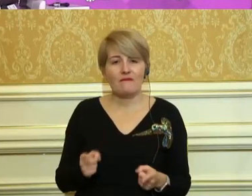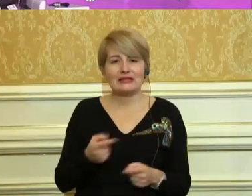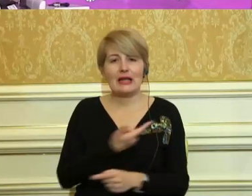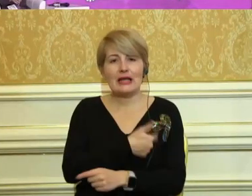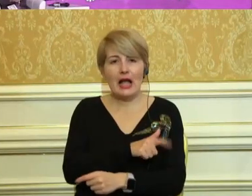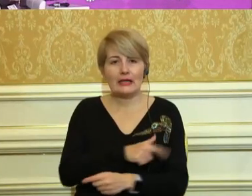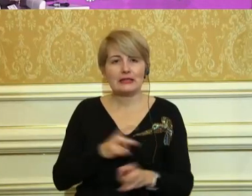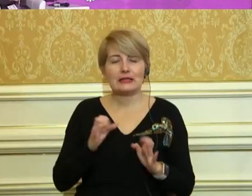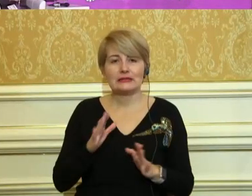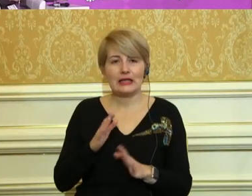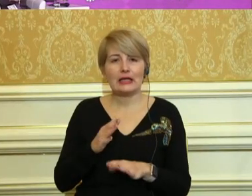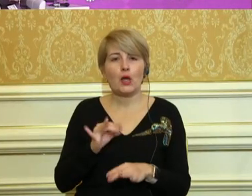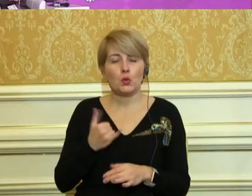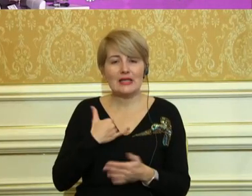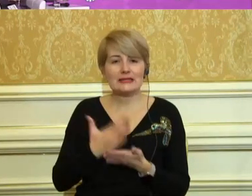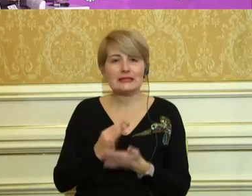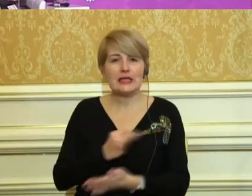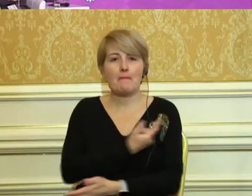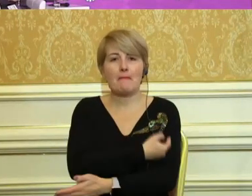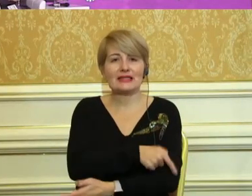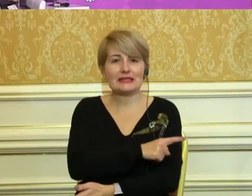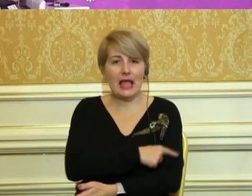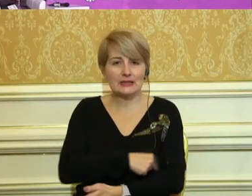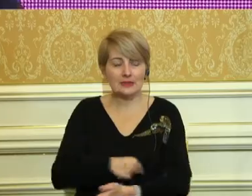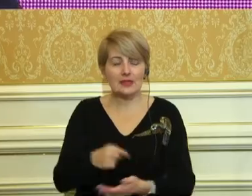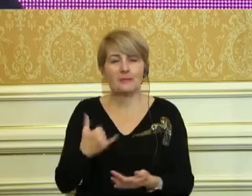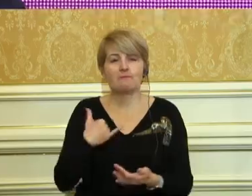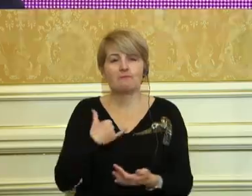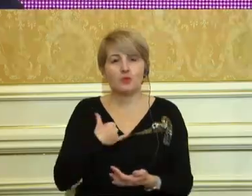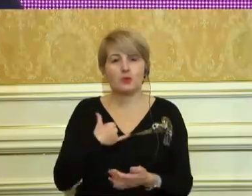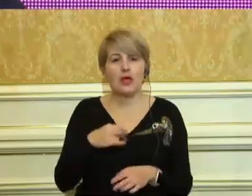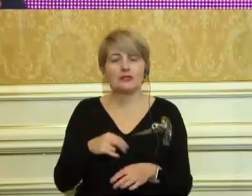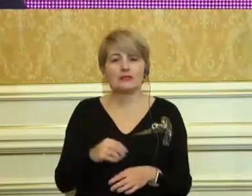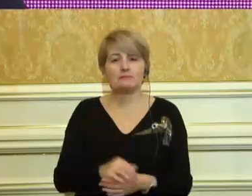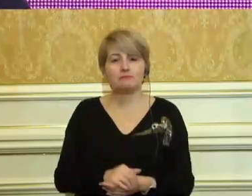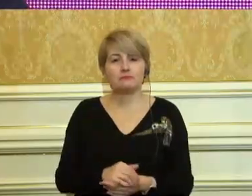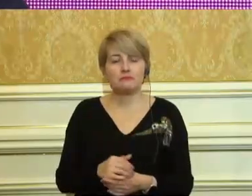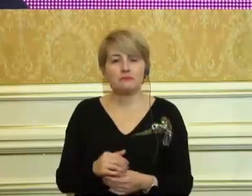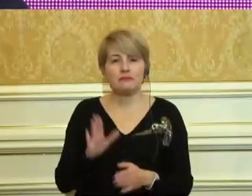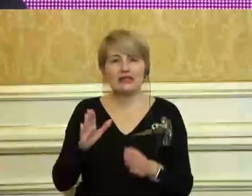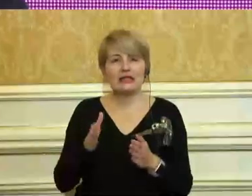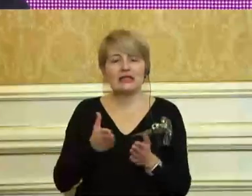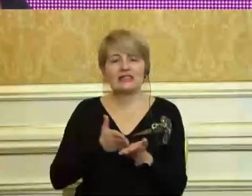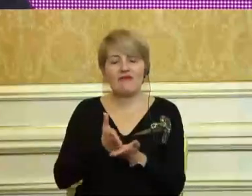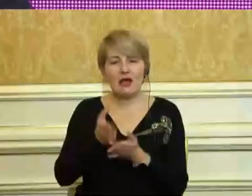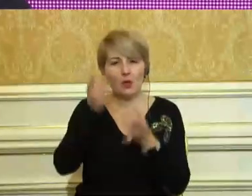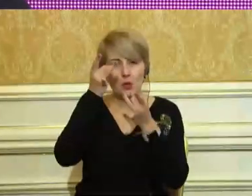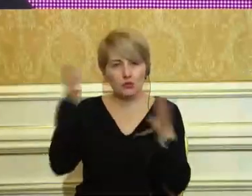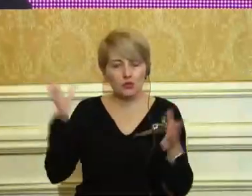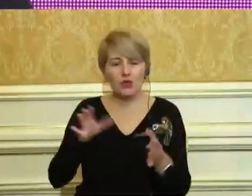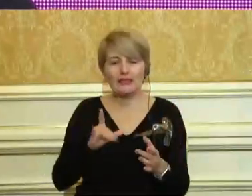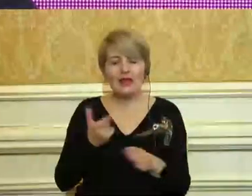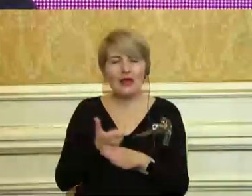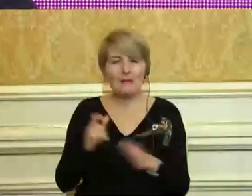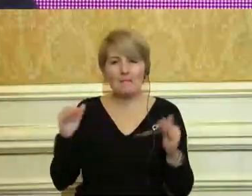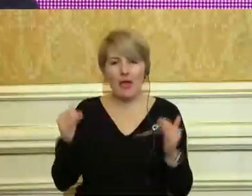we do not get any answers. So, we have lots of issues dealing with healthcare. So, nurses,